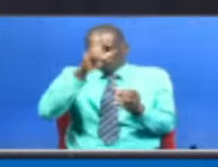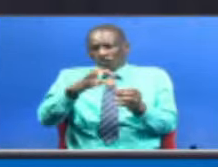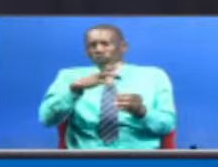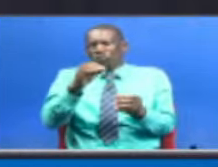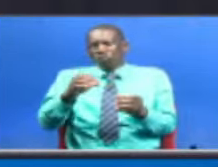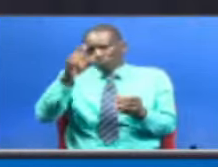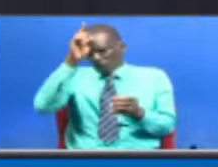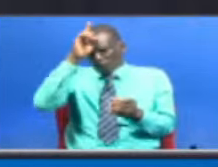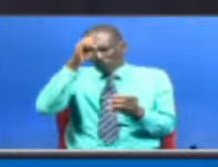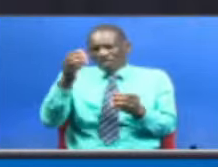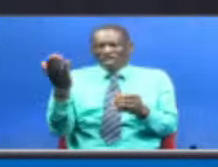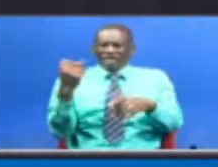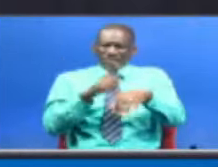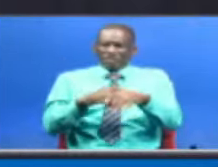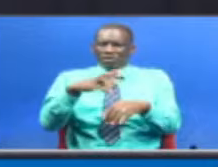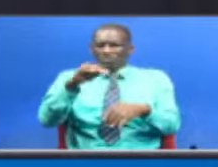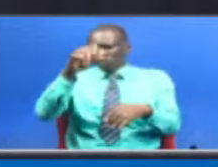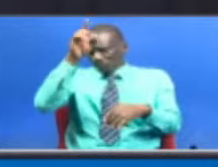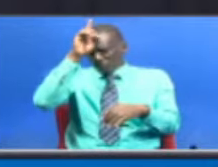were in